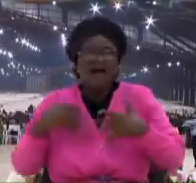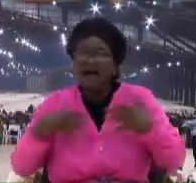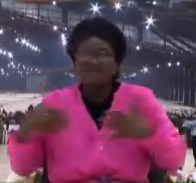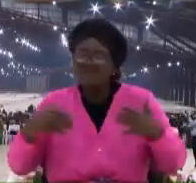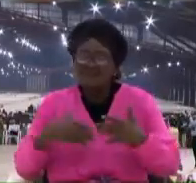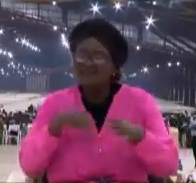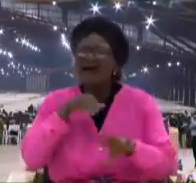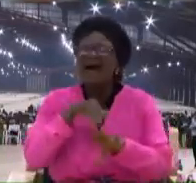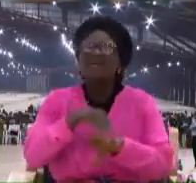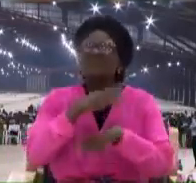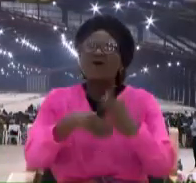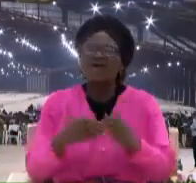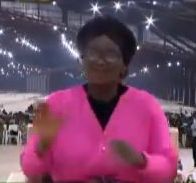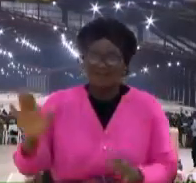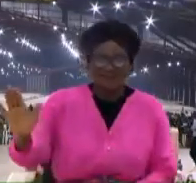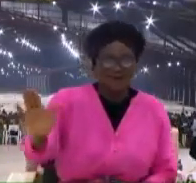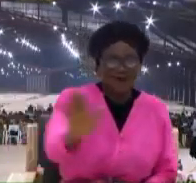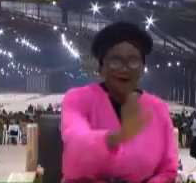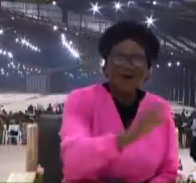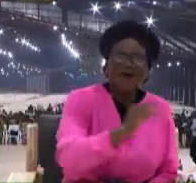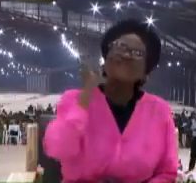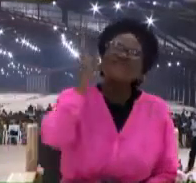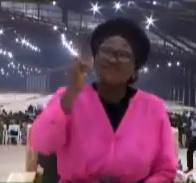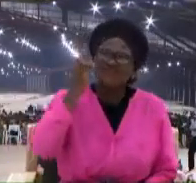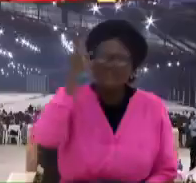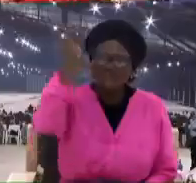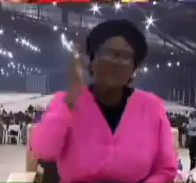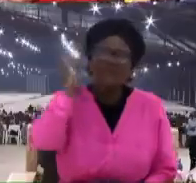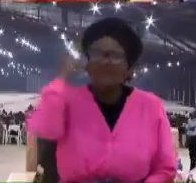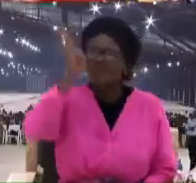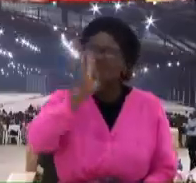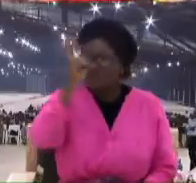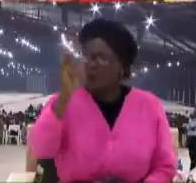Yeah. Your tomorrow will be all right.